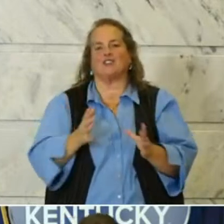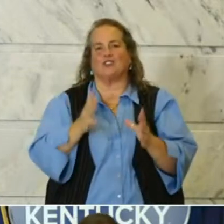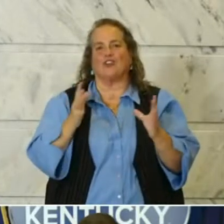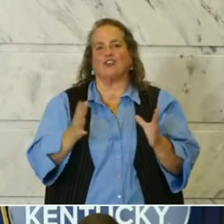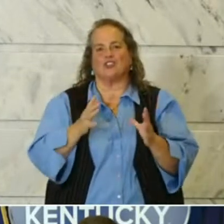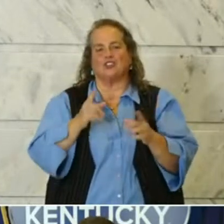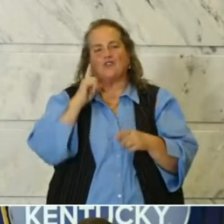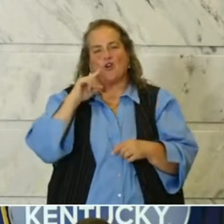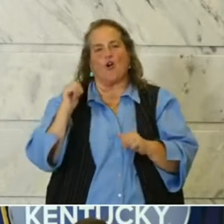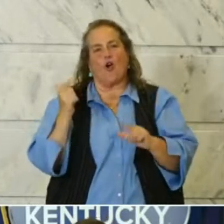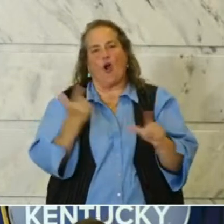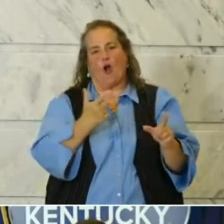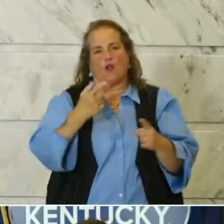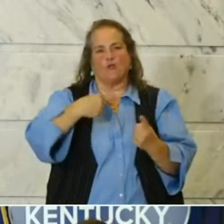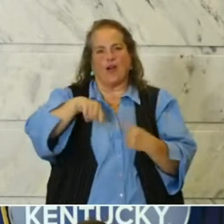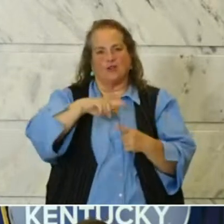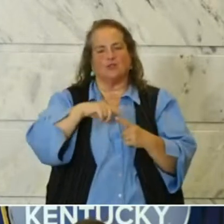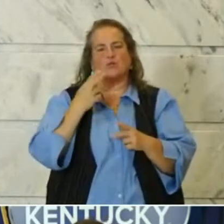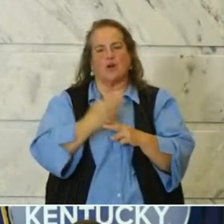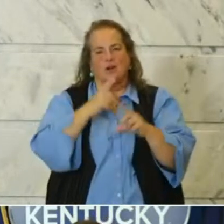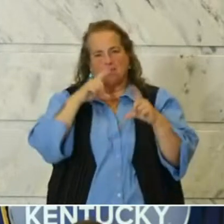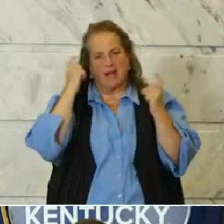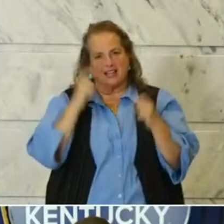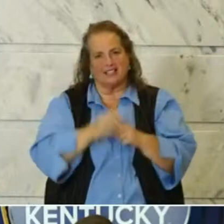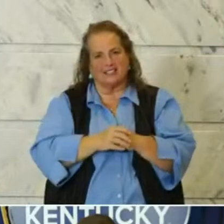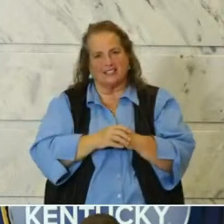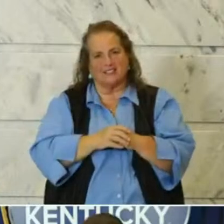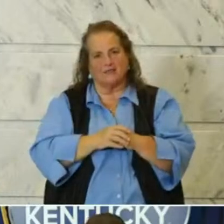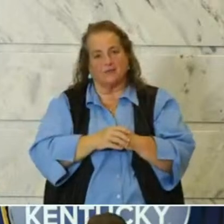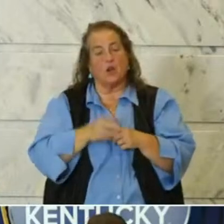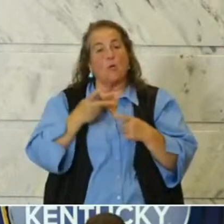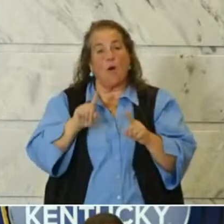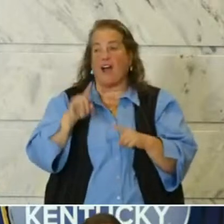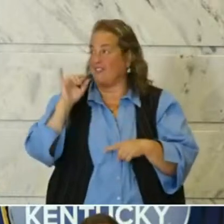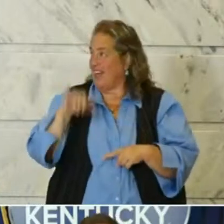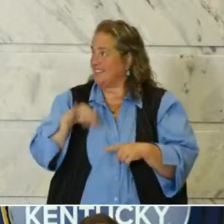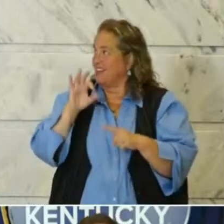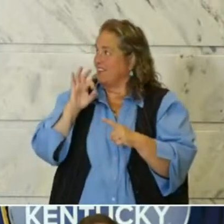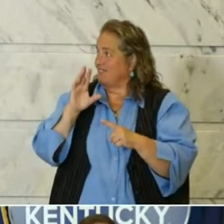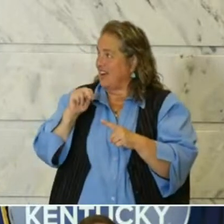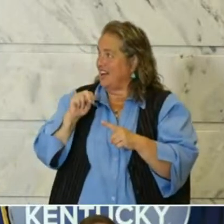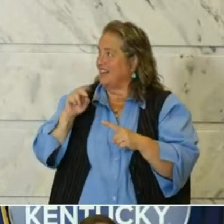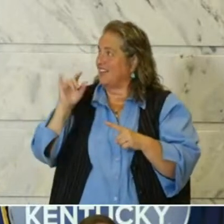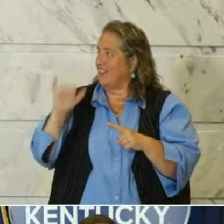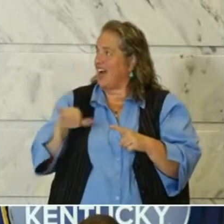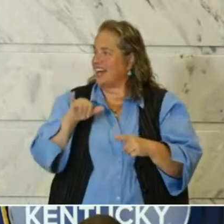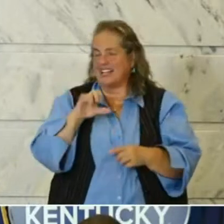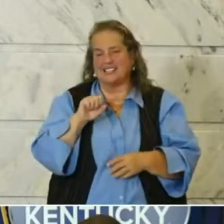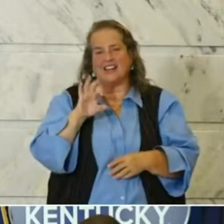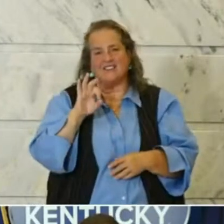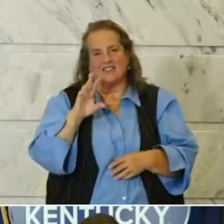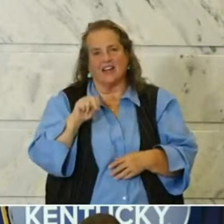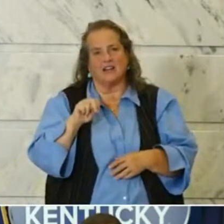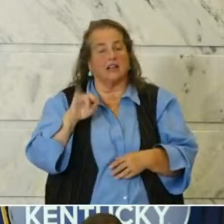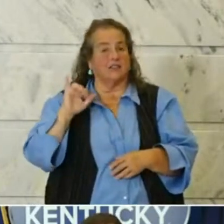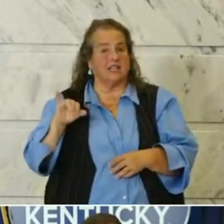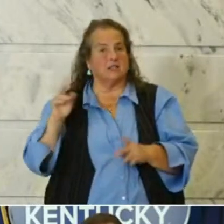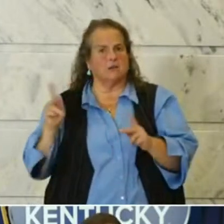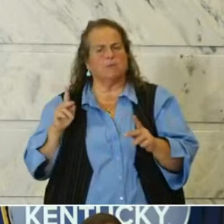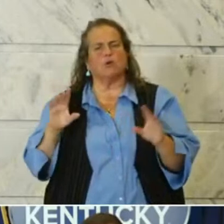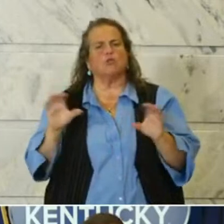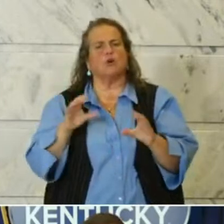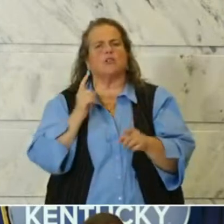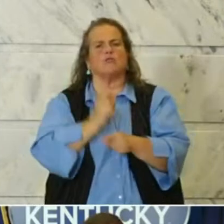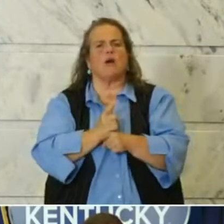to all of those around. And while that's fun, and this is all fun, these are people doing the right